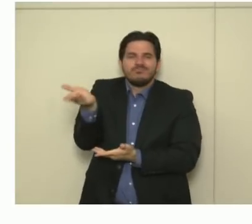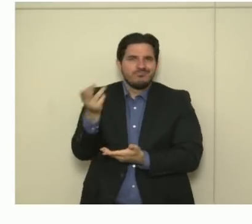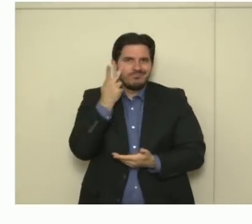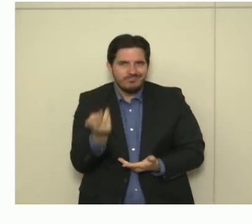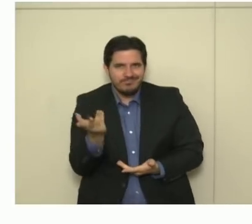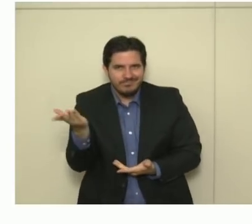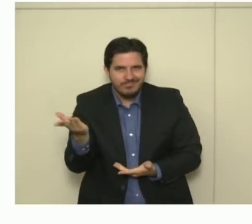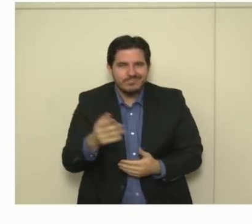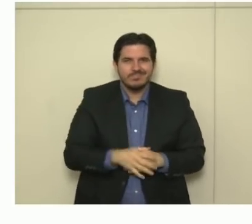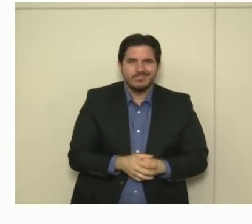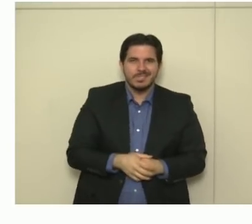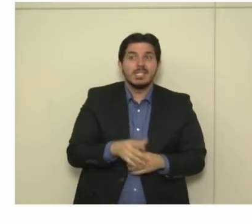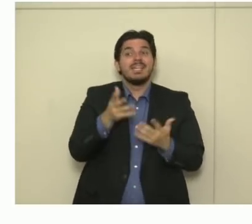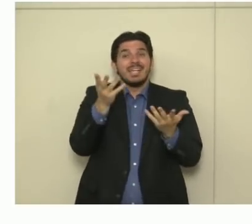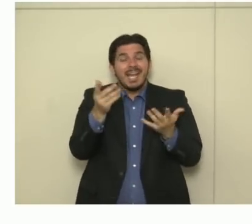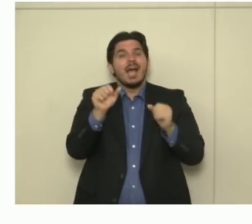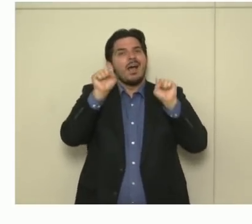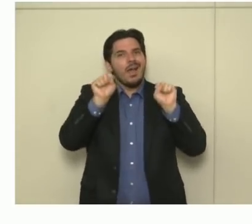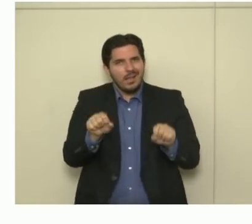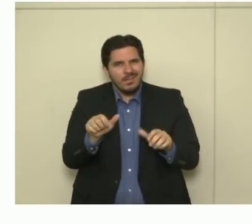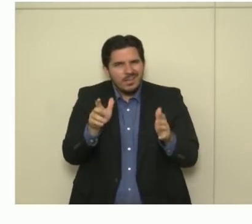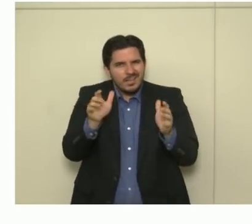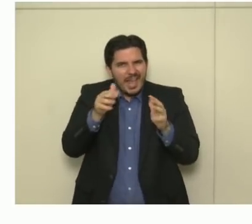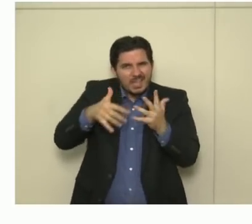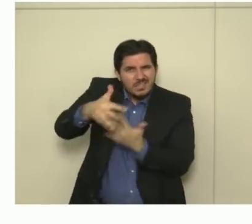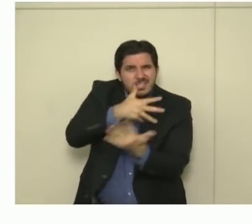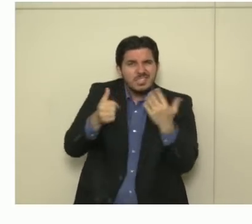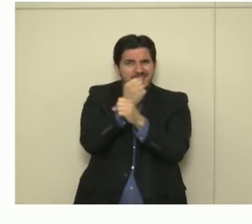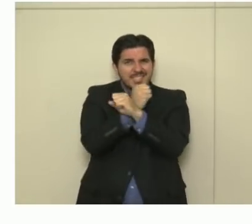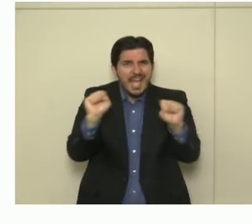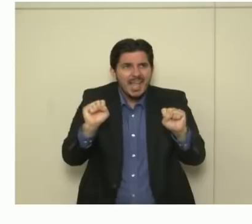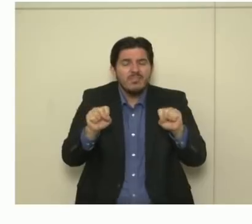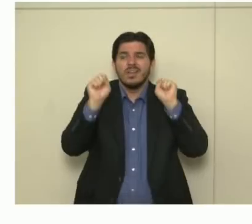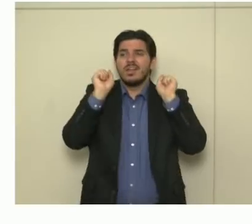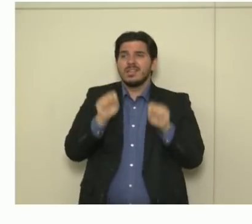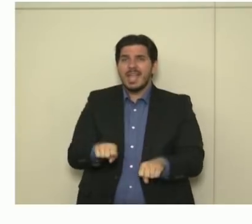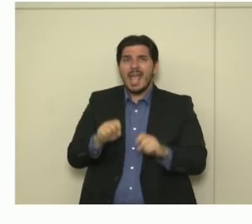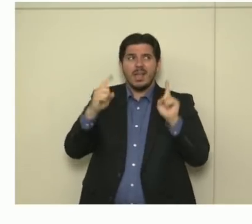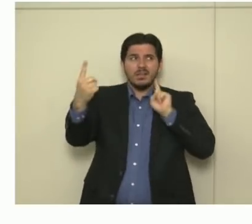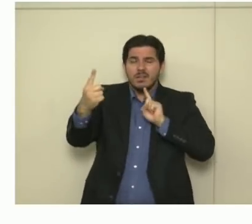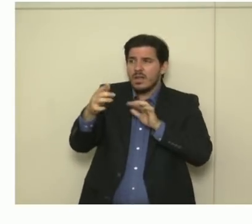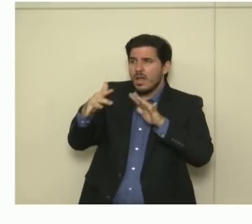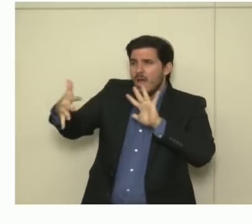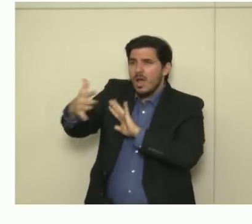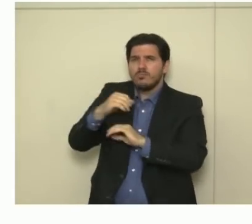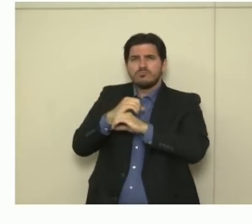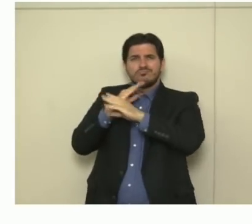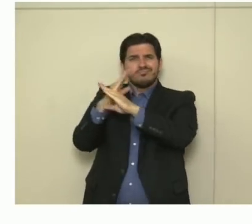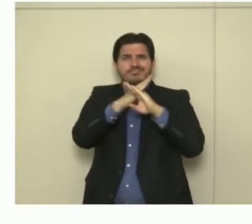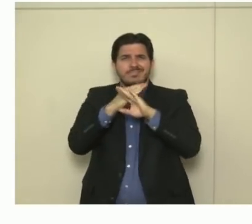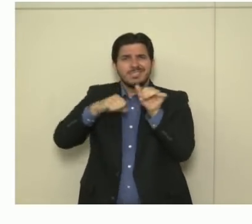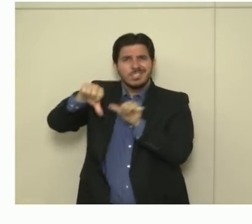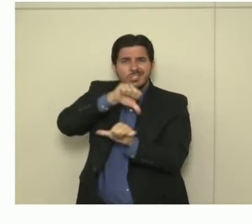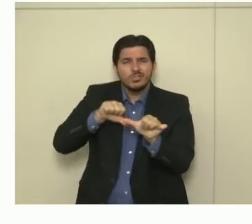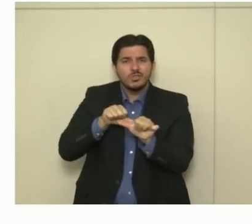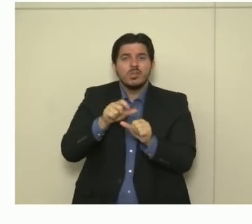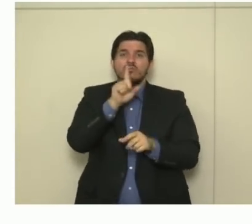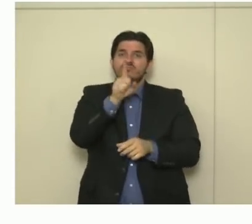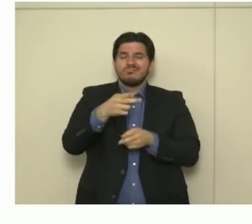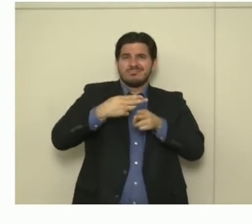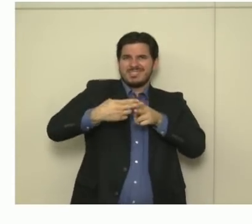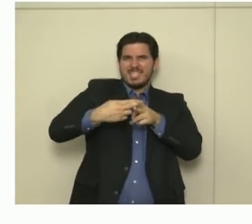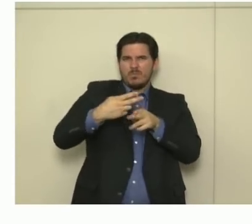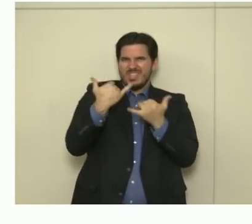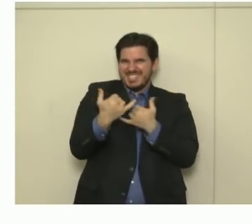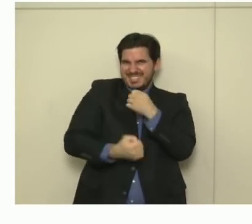do it right. There's a way to be careful and still connect with people. It's just for this year, and hopefully this year only, it's going to be smaller